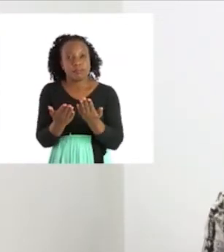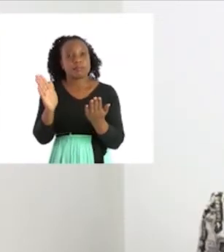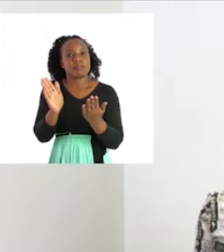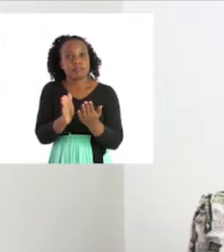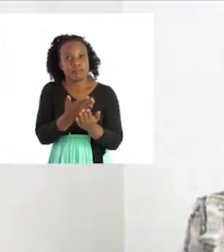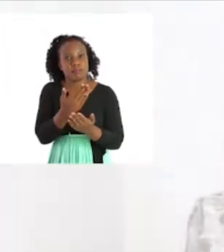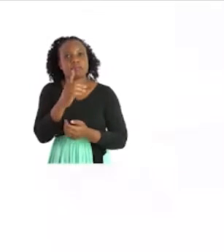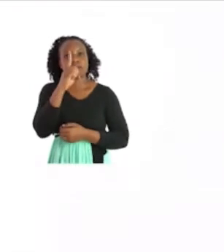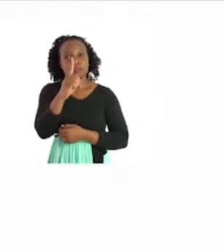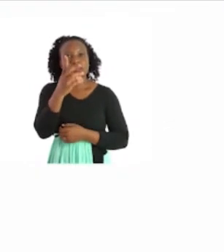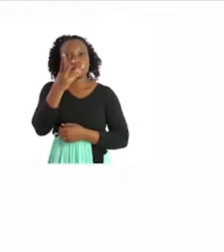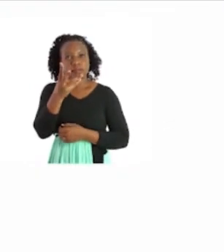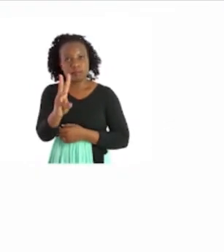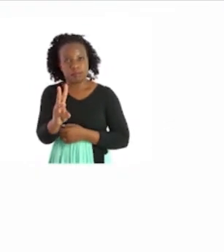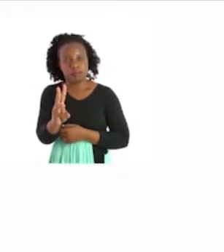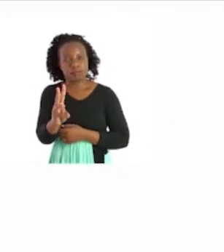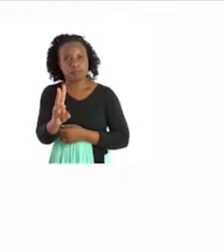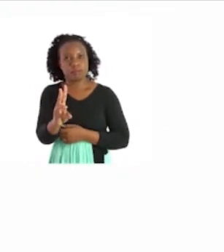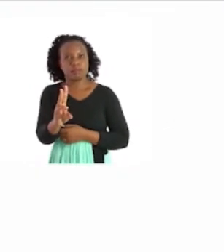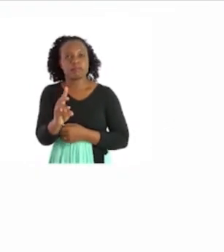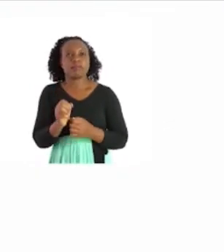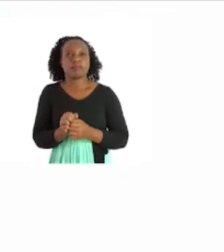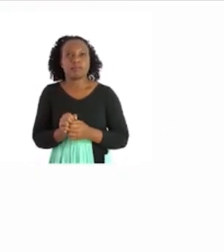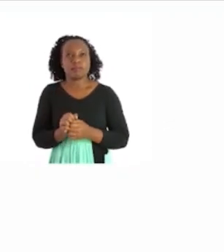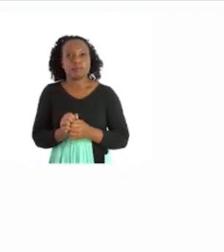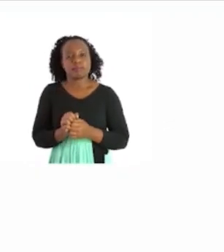page 16, we are going to look at the